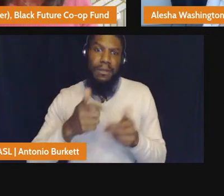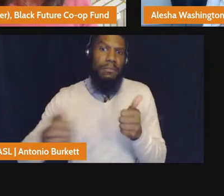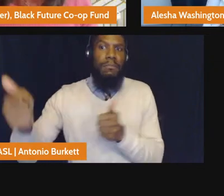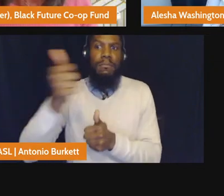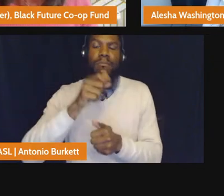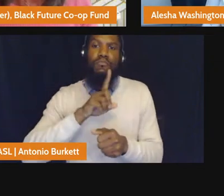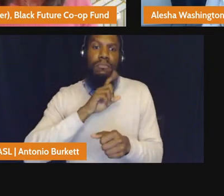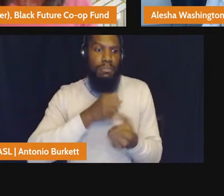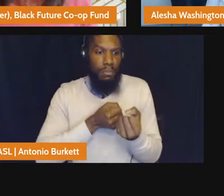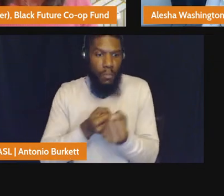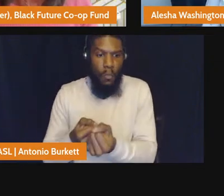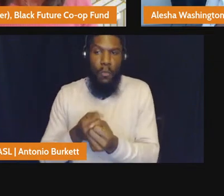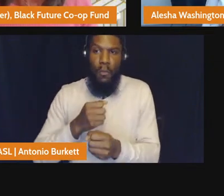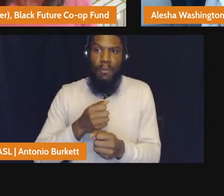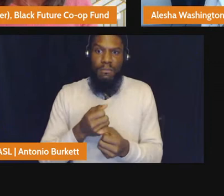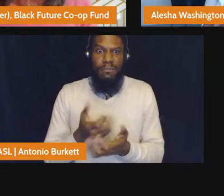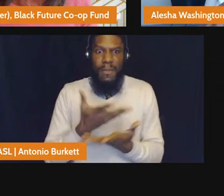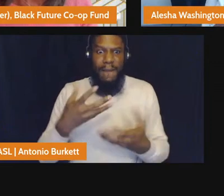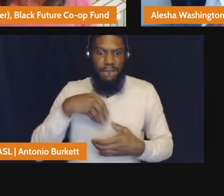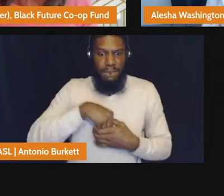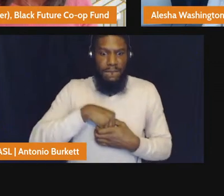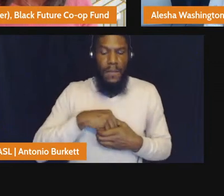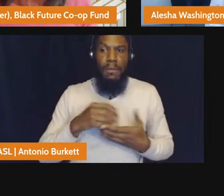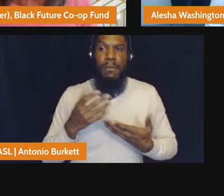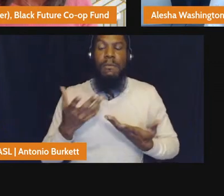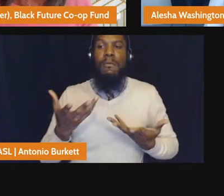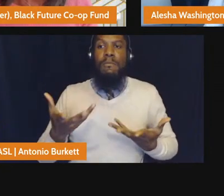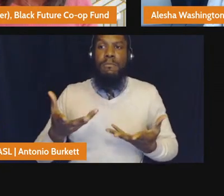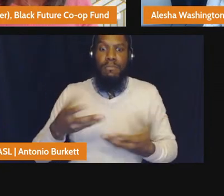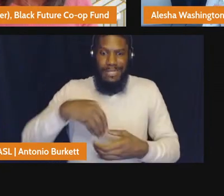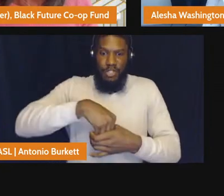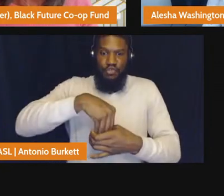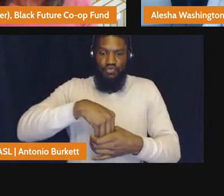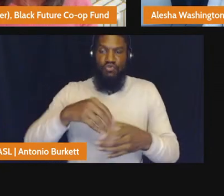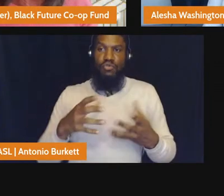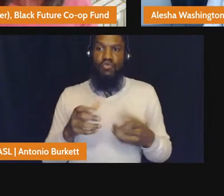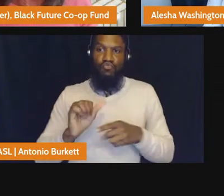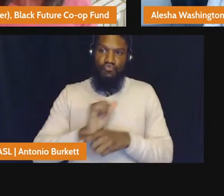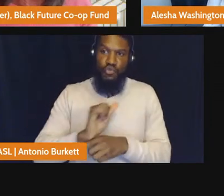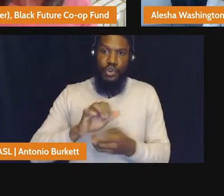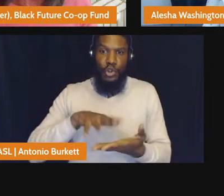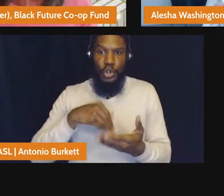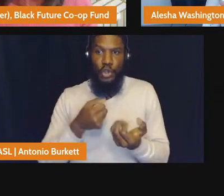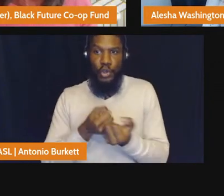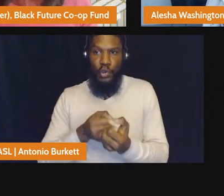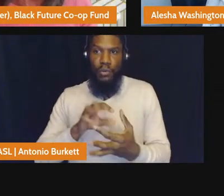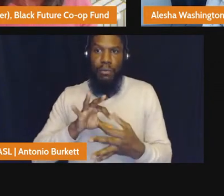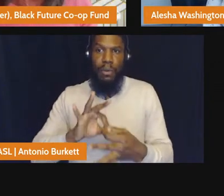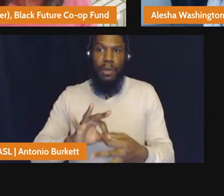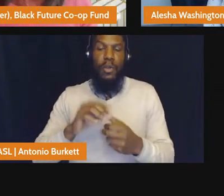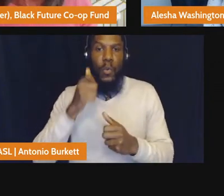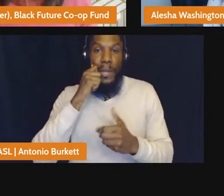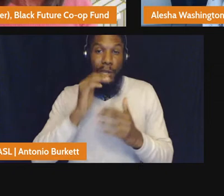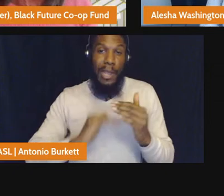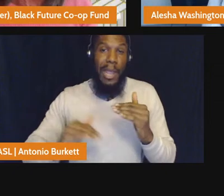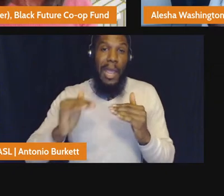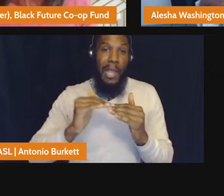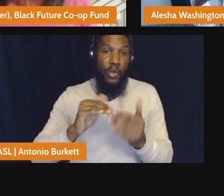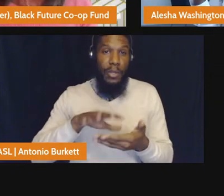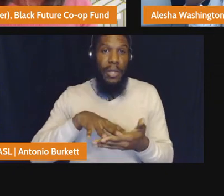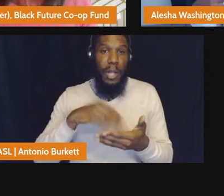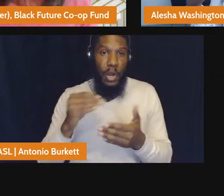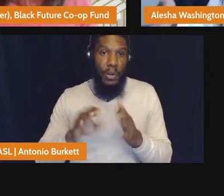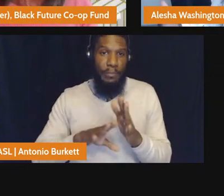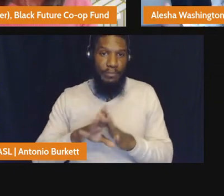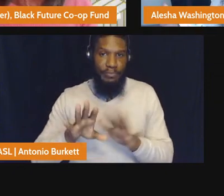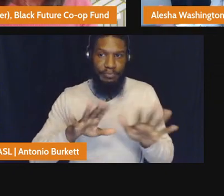internal learning and training and support that we're doing around racial equity, diversity, inclusion, all those efforts. And